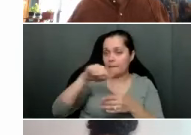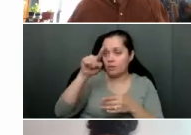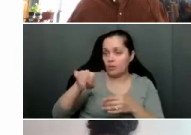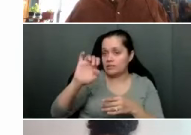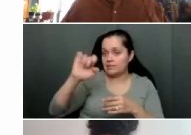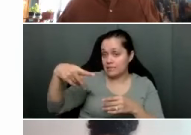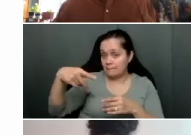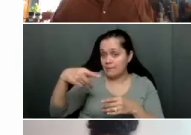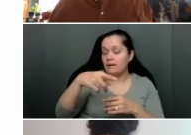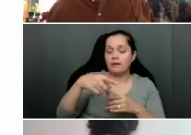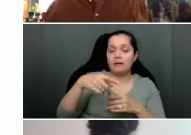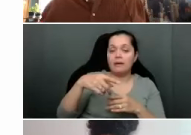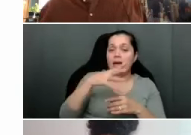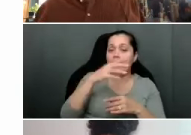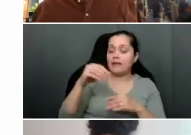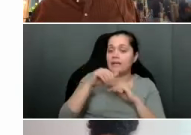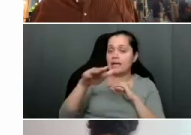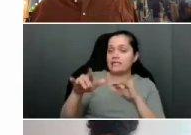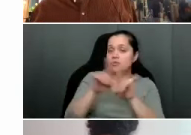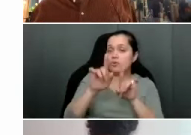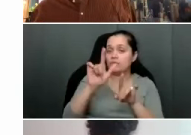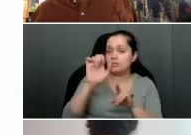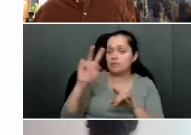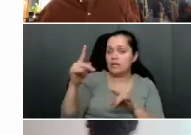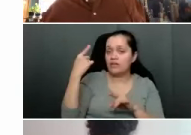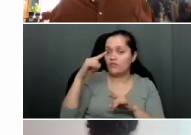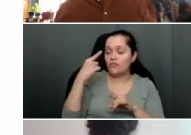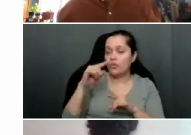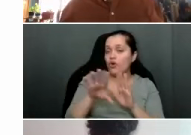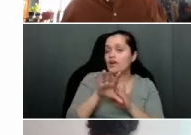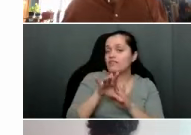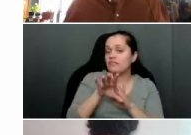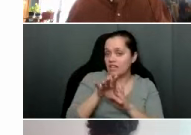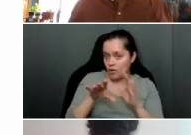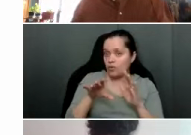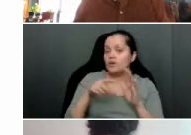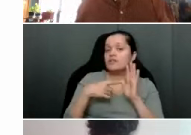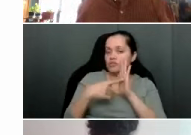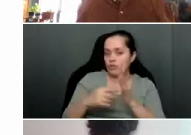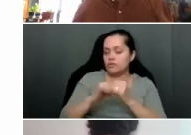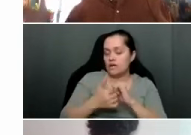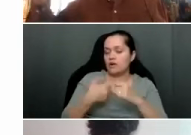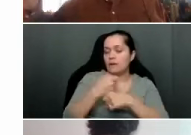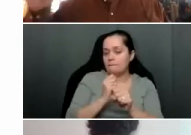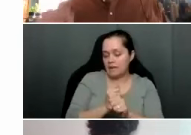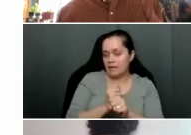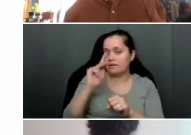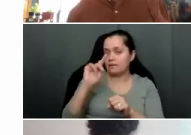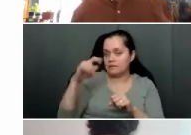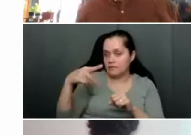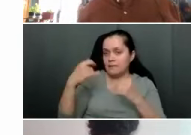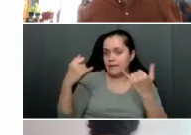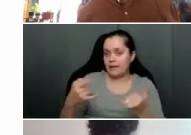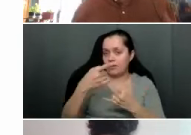tips. And I sent you a link to the video that shows how to create a map quiz tip, but here now